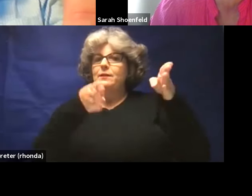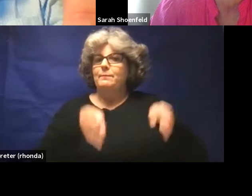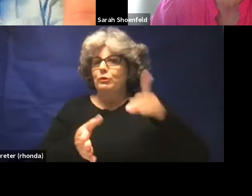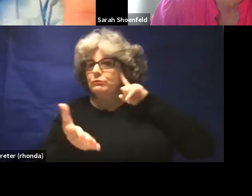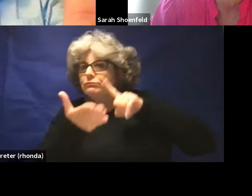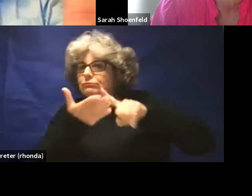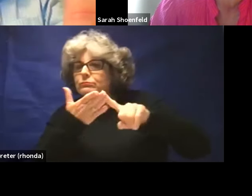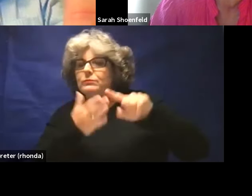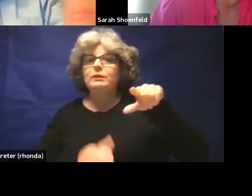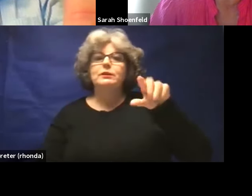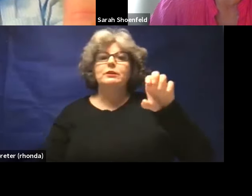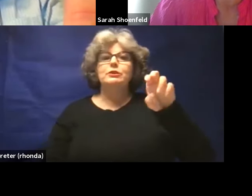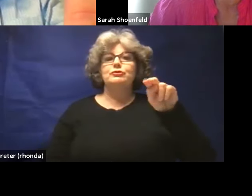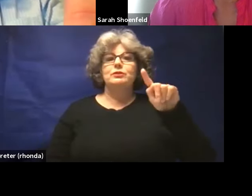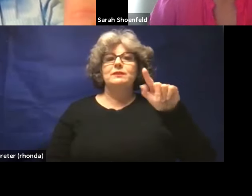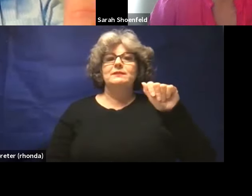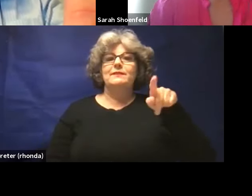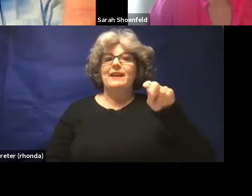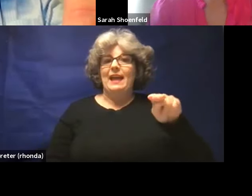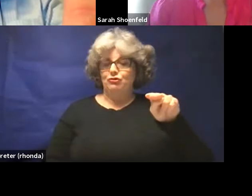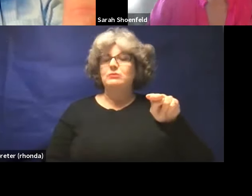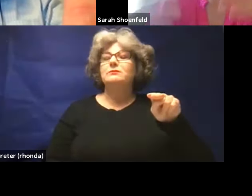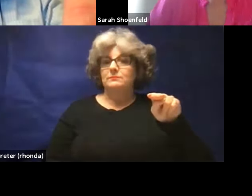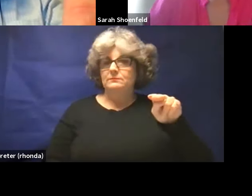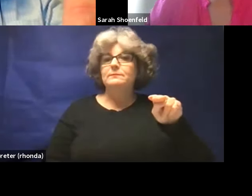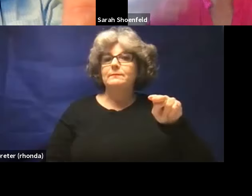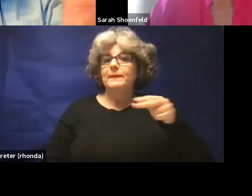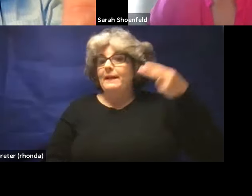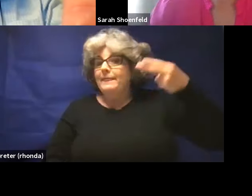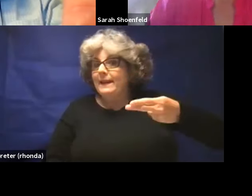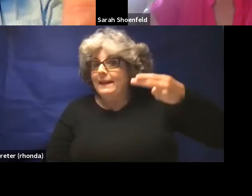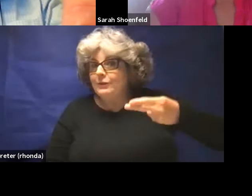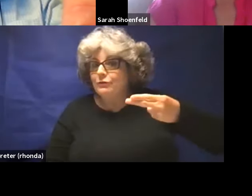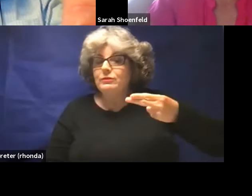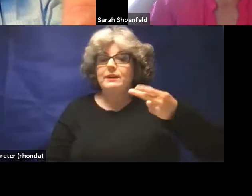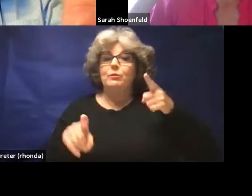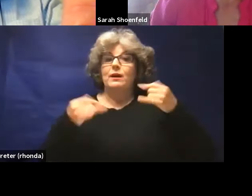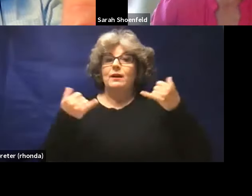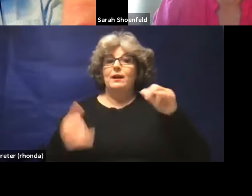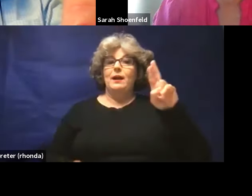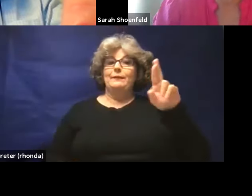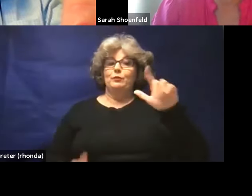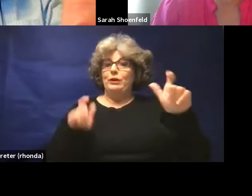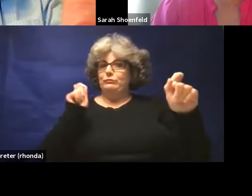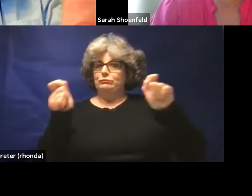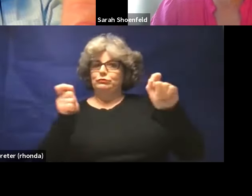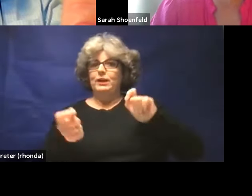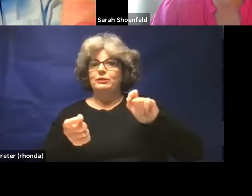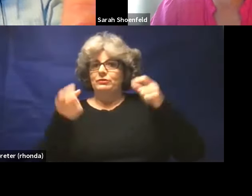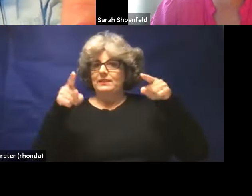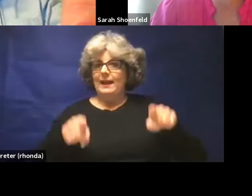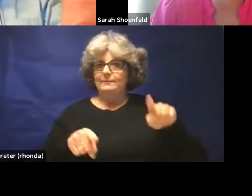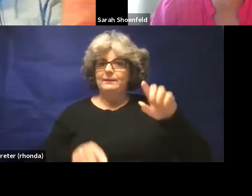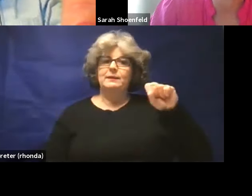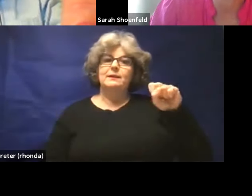tracking gentrification, the history of, you know, history and sort of current racial demographic change in